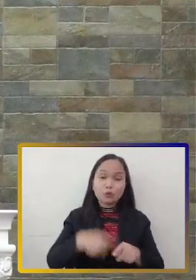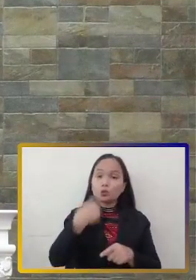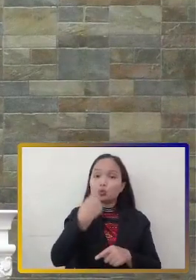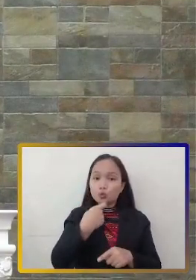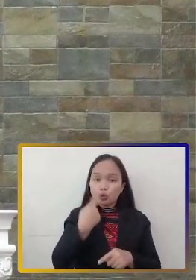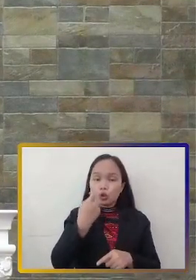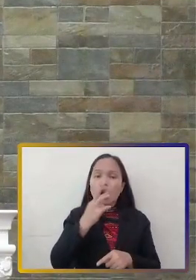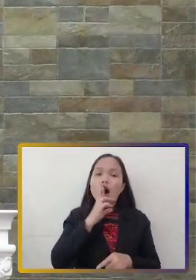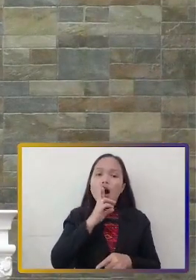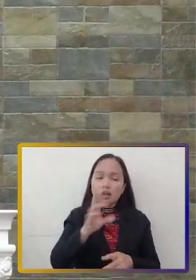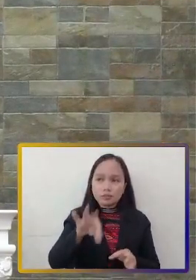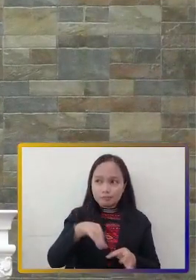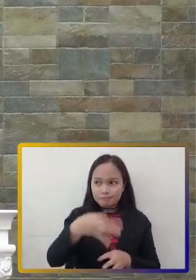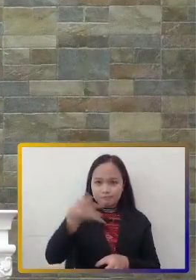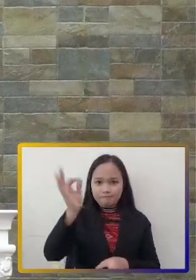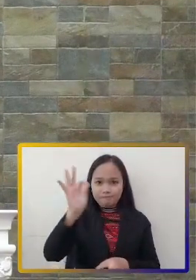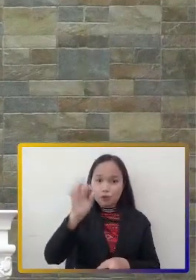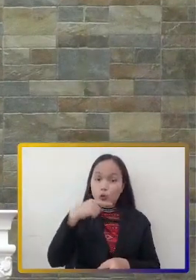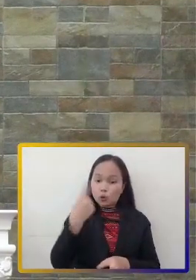who believes here.